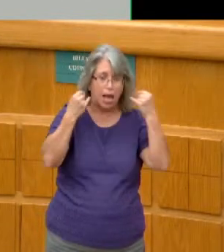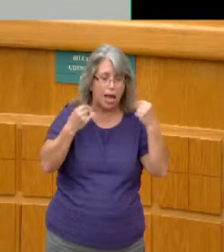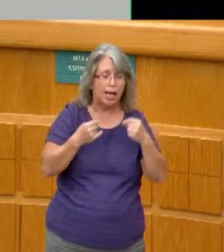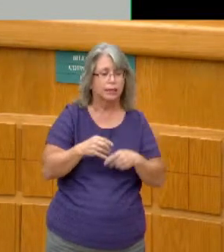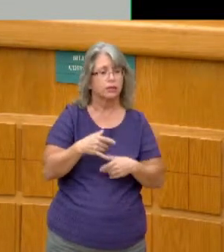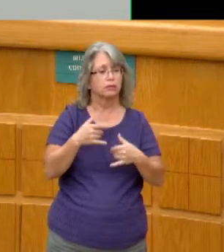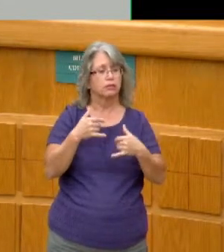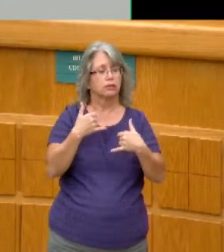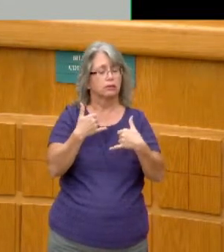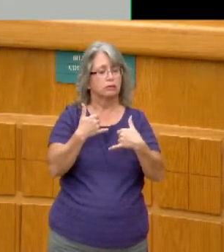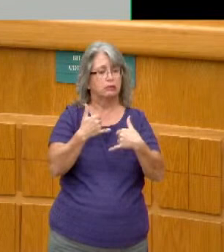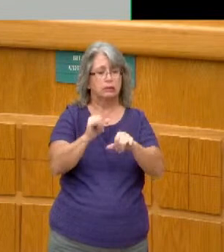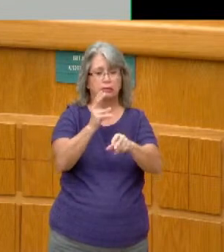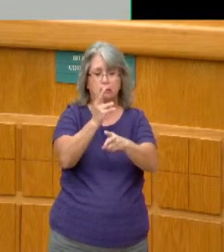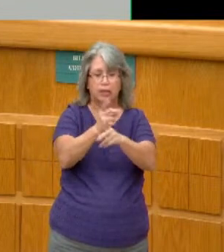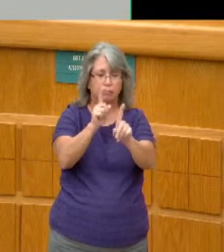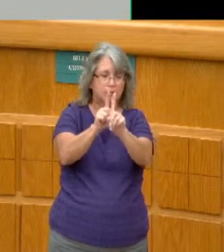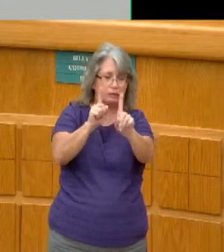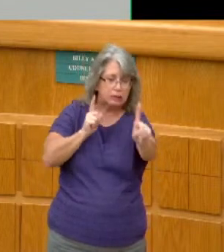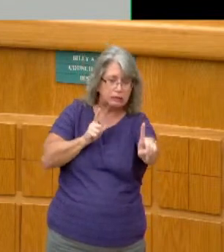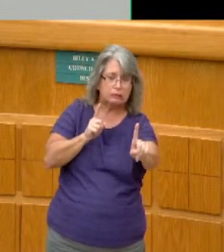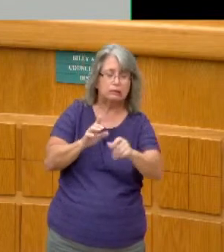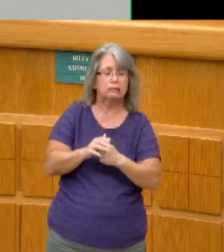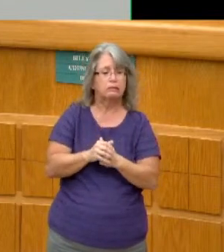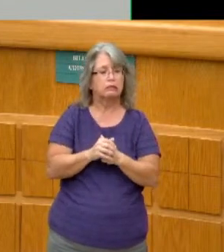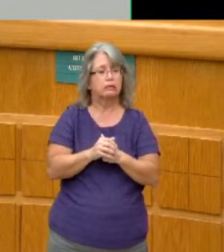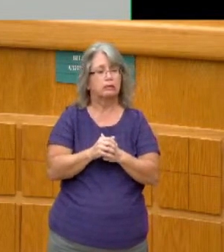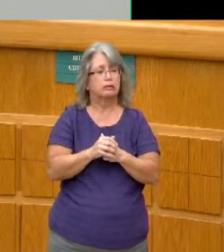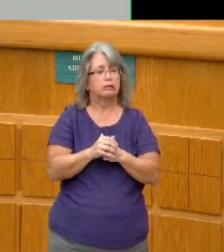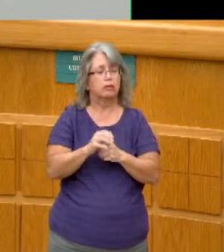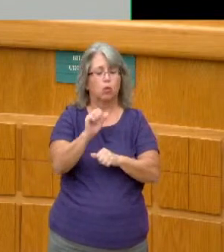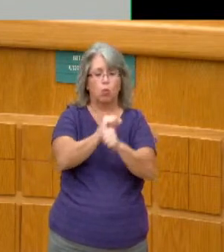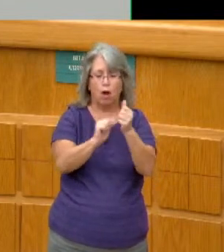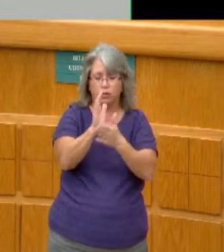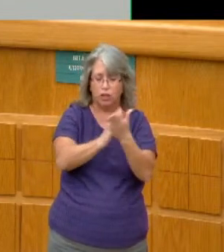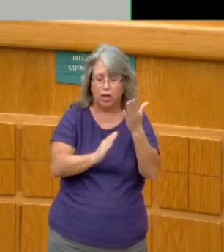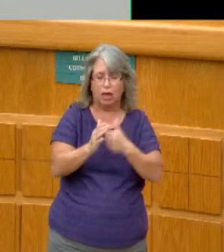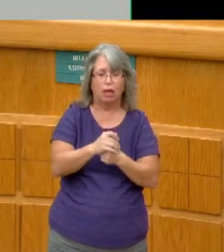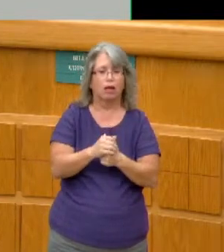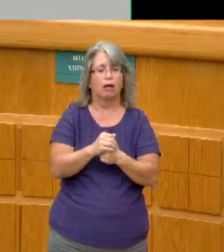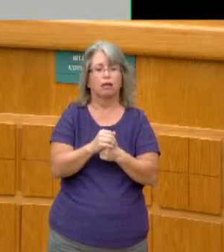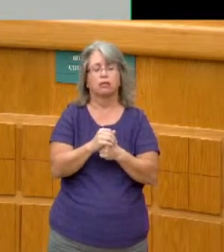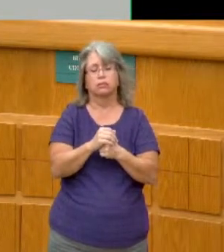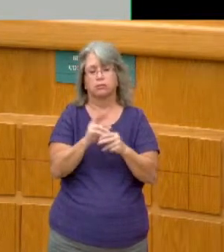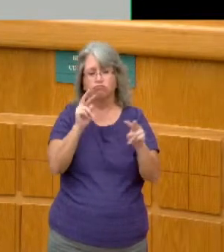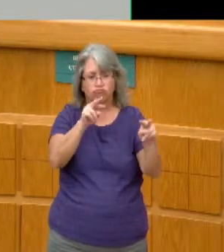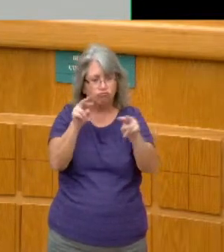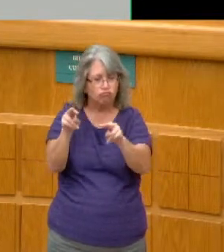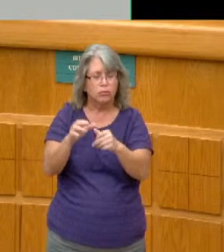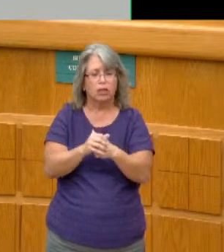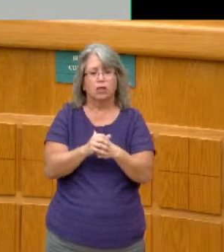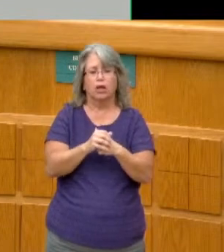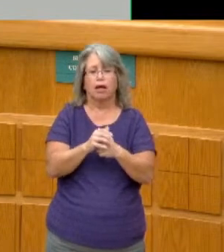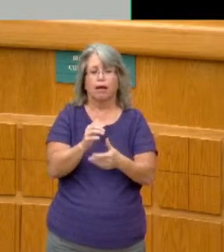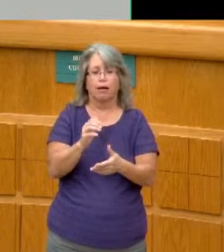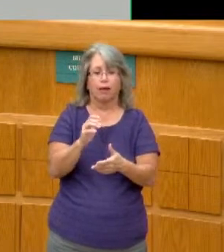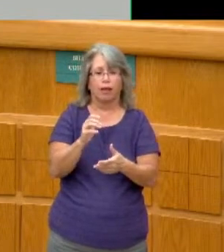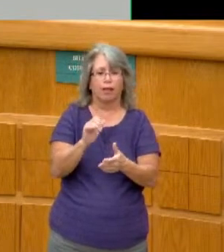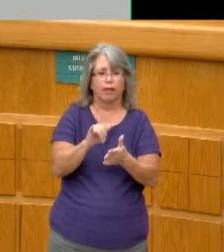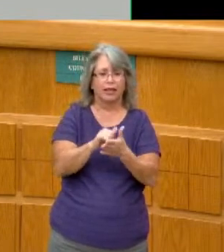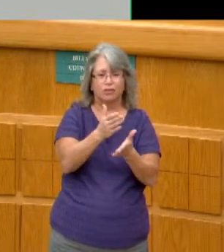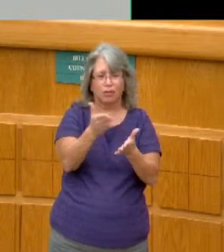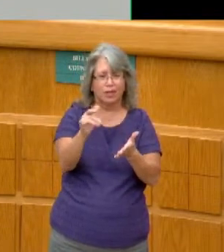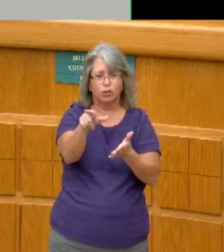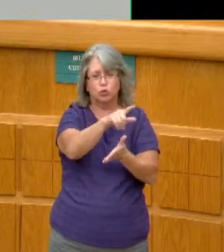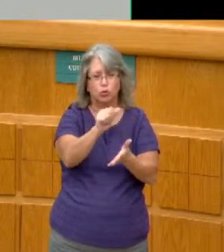things, these are the tools at our disposal right now that can help end the pandemic, help flatten the next wave, help bring down the